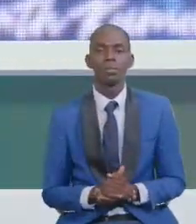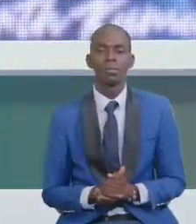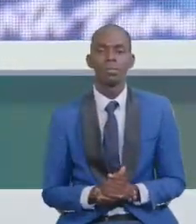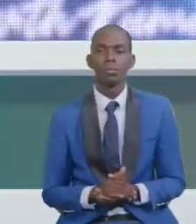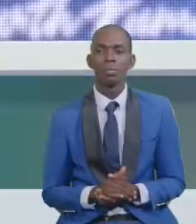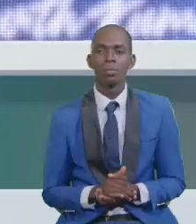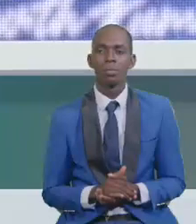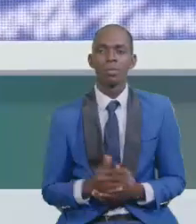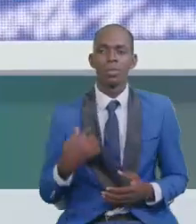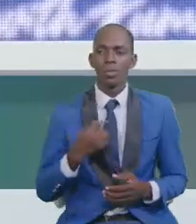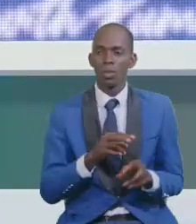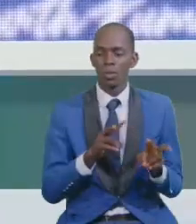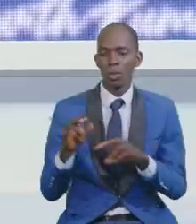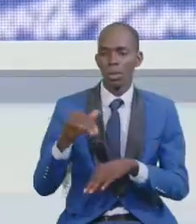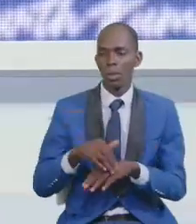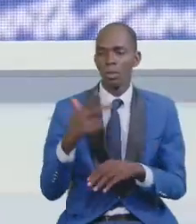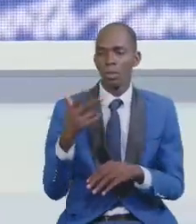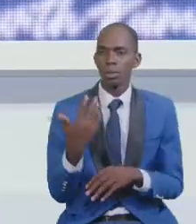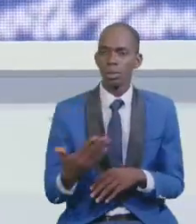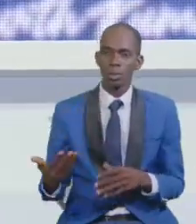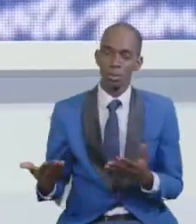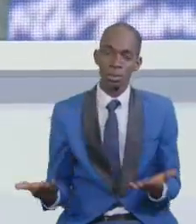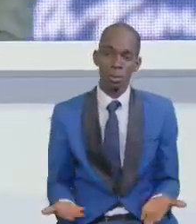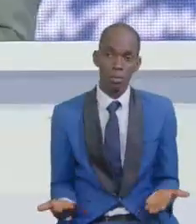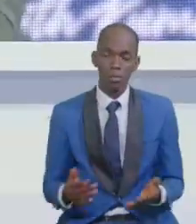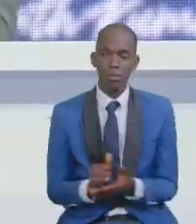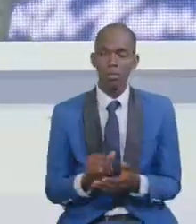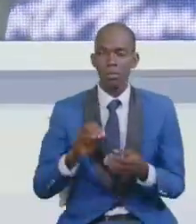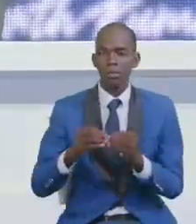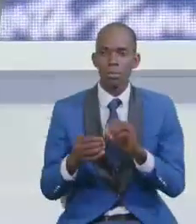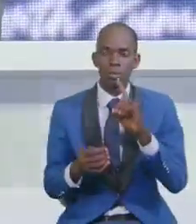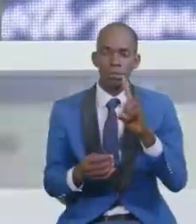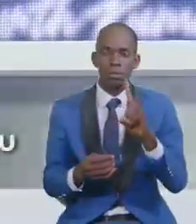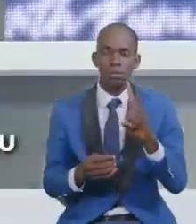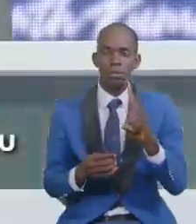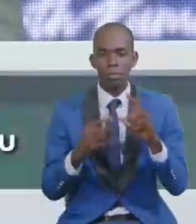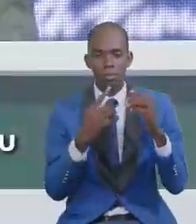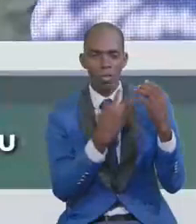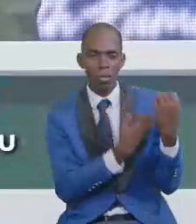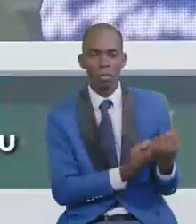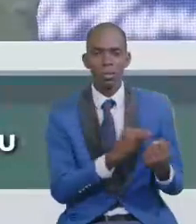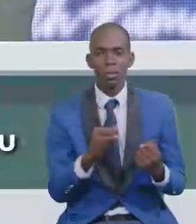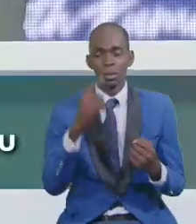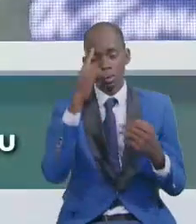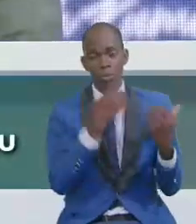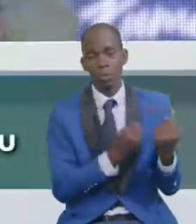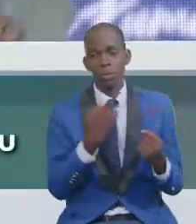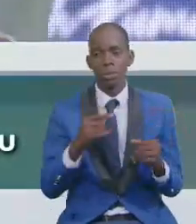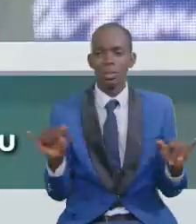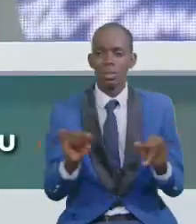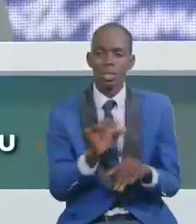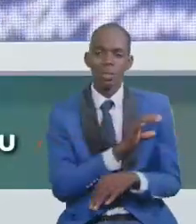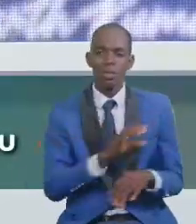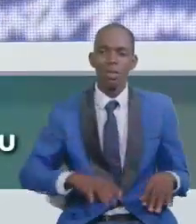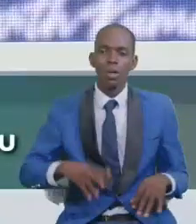We're looking at three things here. Number one, trusting the same Christ of